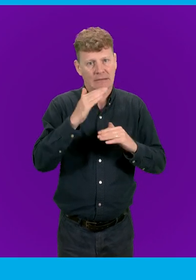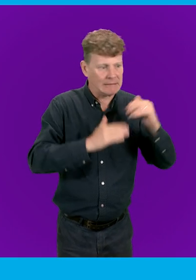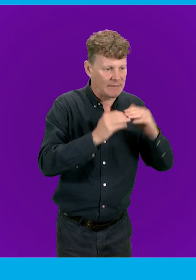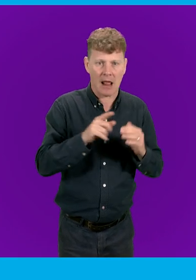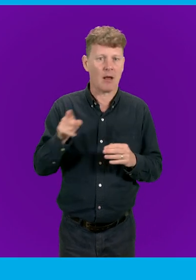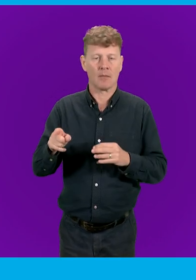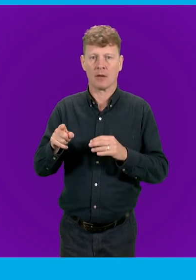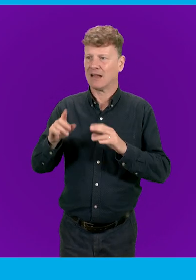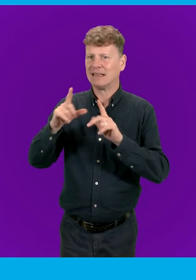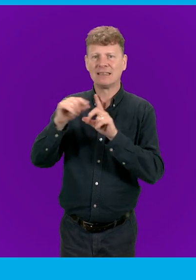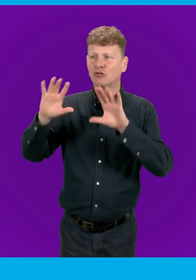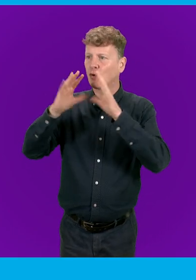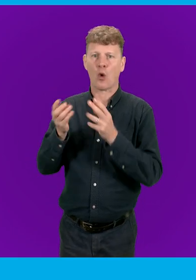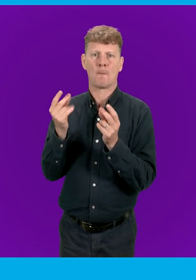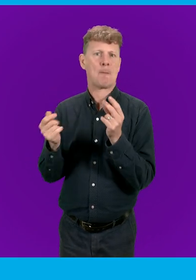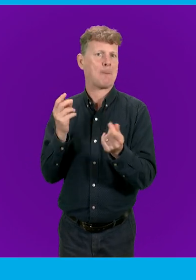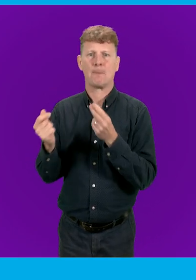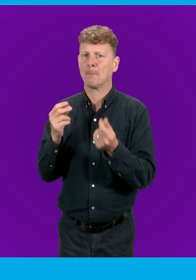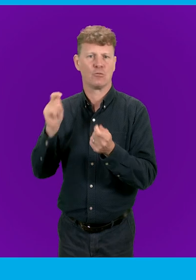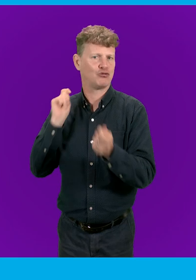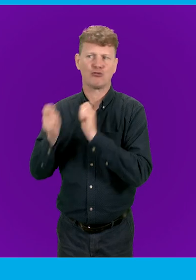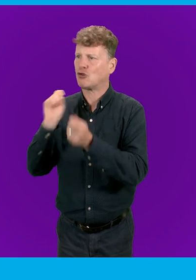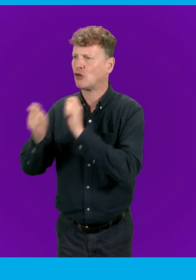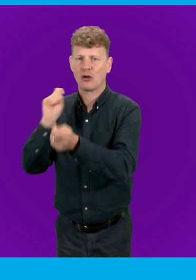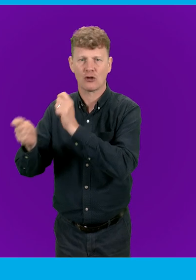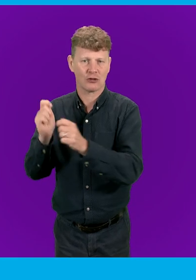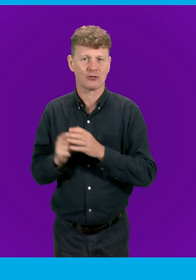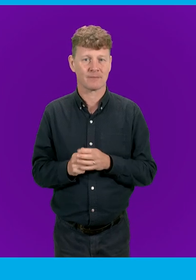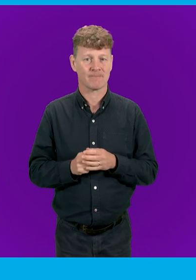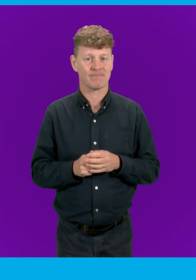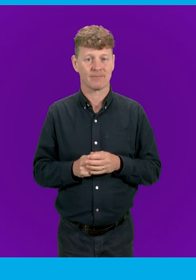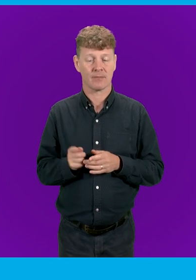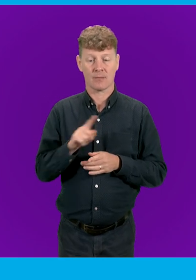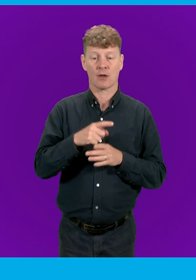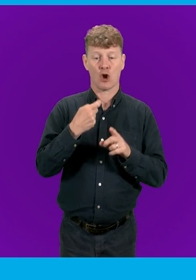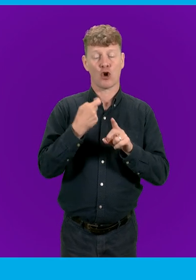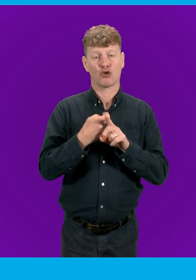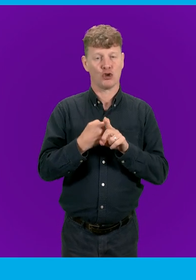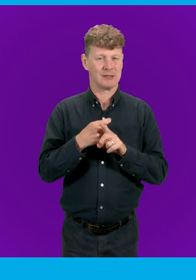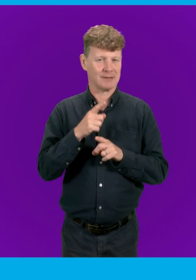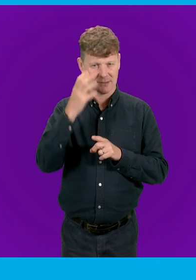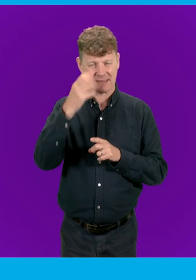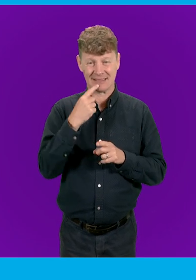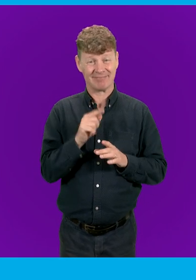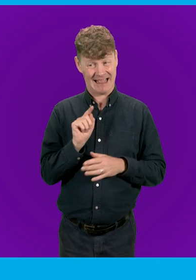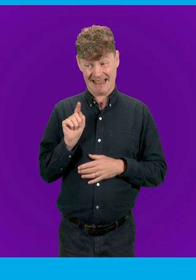fast-paced nature of the digital world and social media? And I think that is that's a particular area where the teachers need to be listening to you. It's